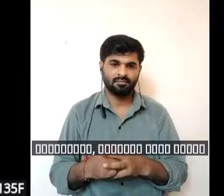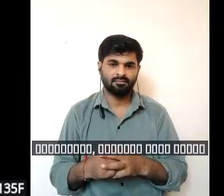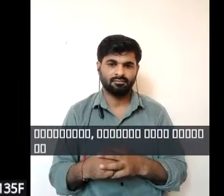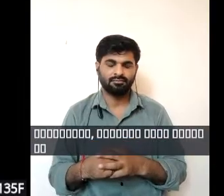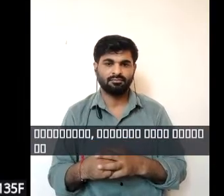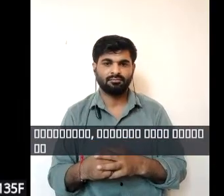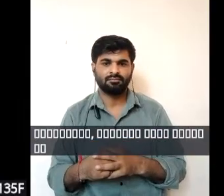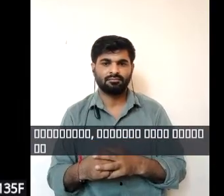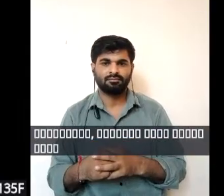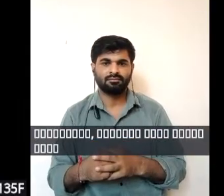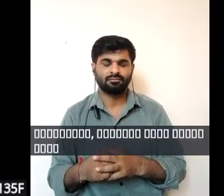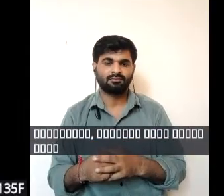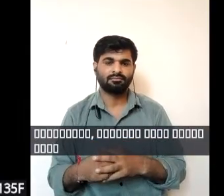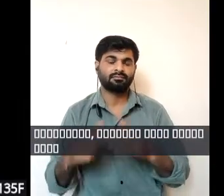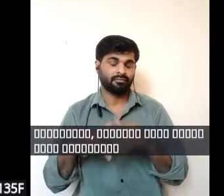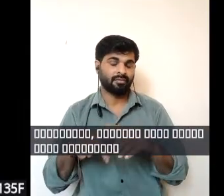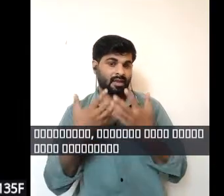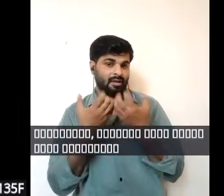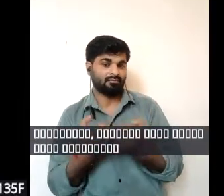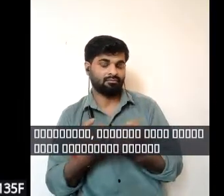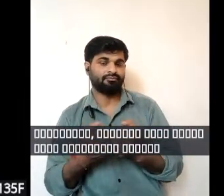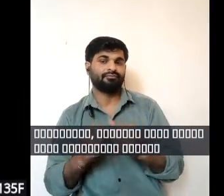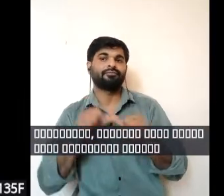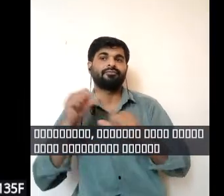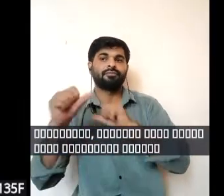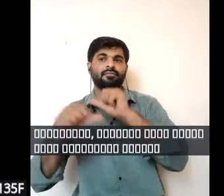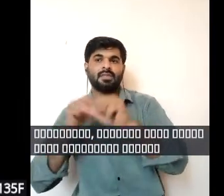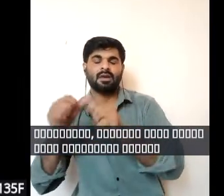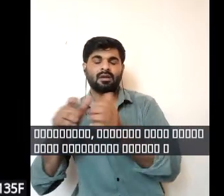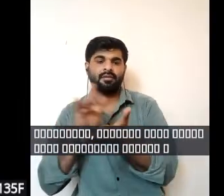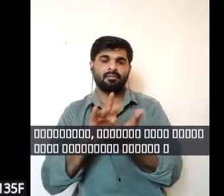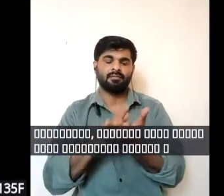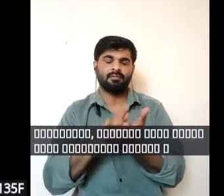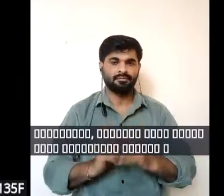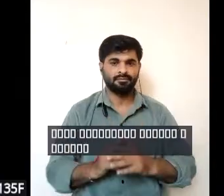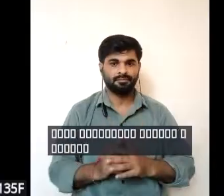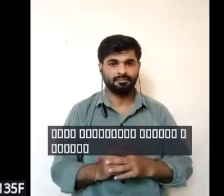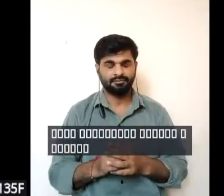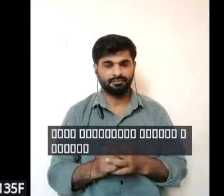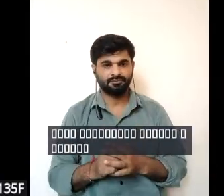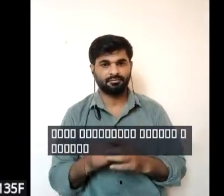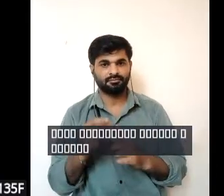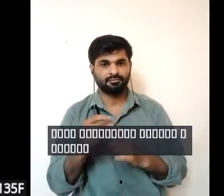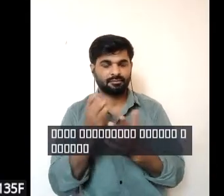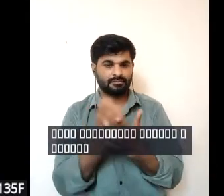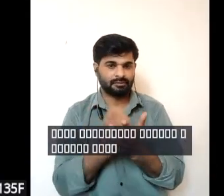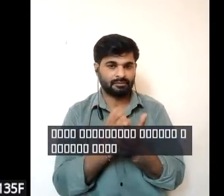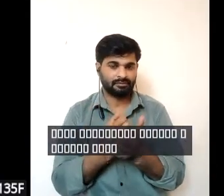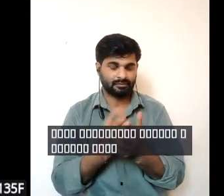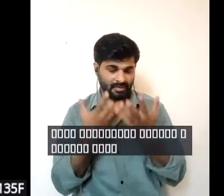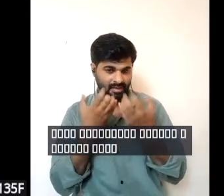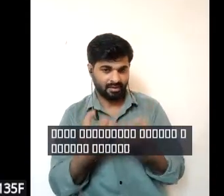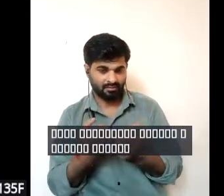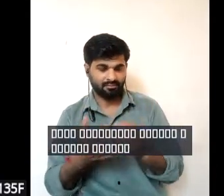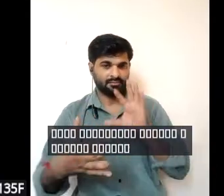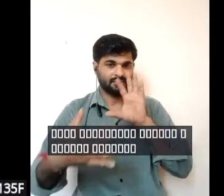we need to have a strategy in place. You need to get in touch with the